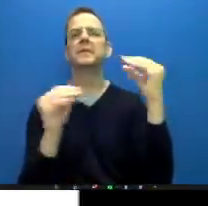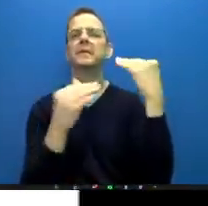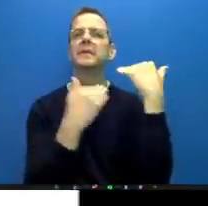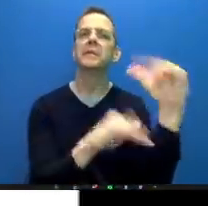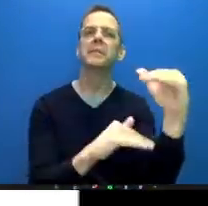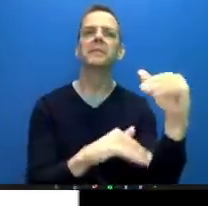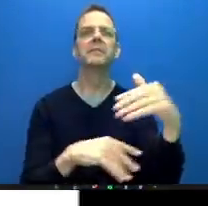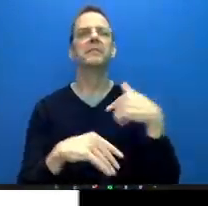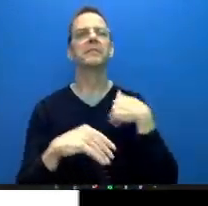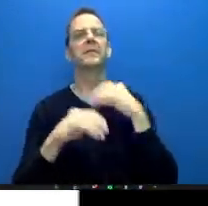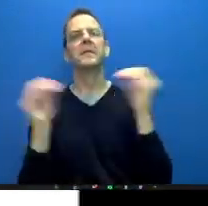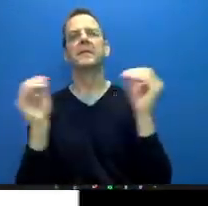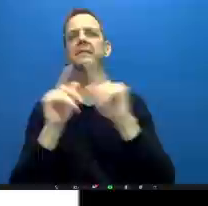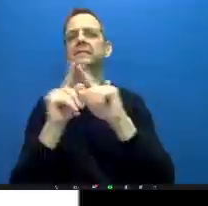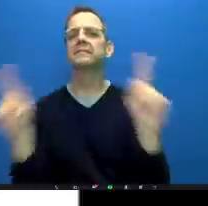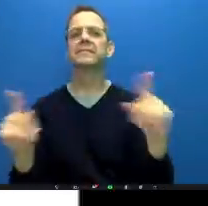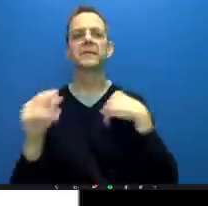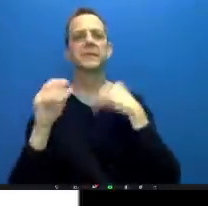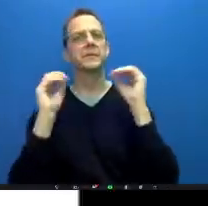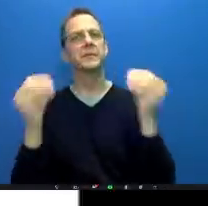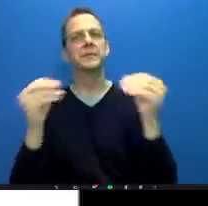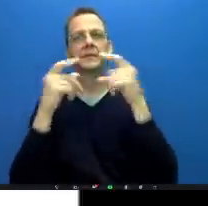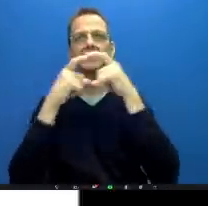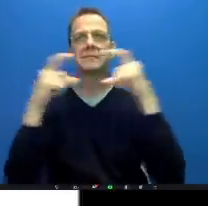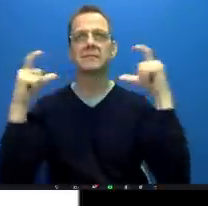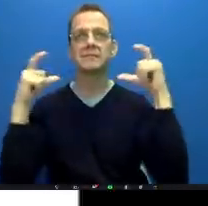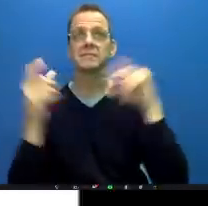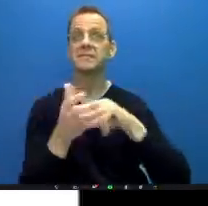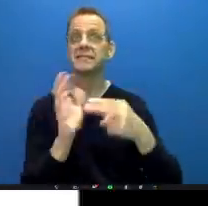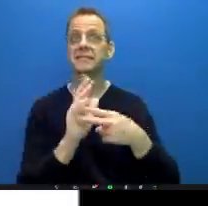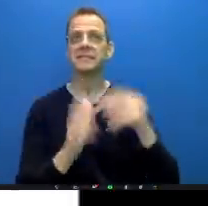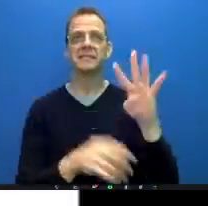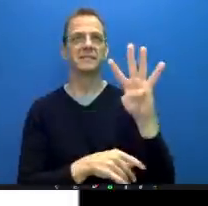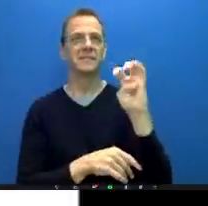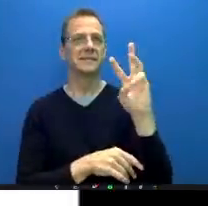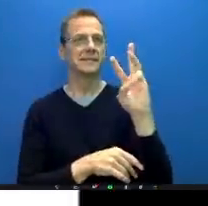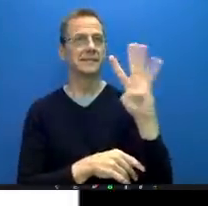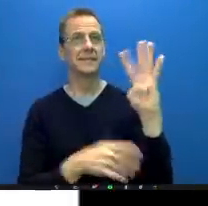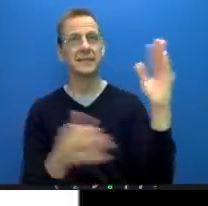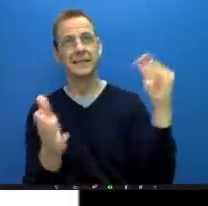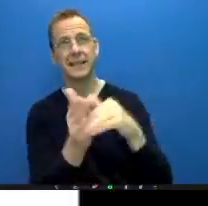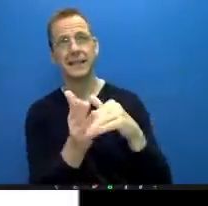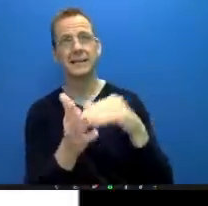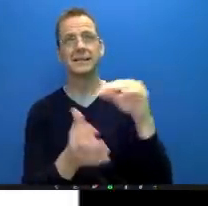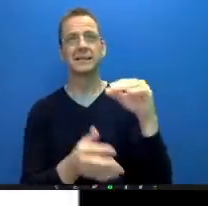infected. Then calculating severe illness in them, it would be